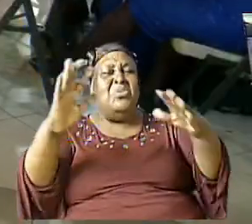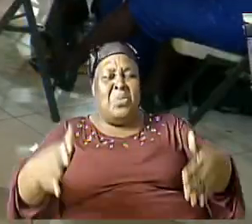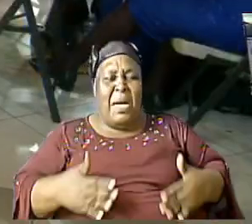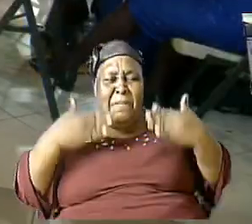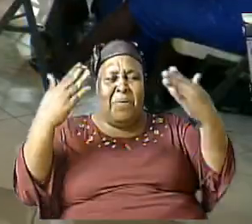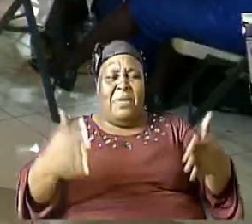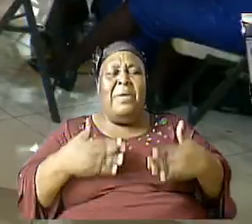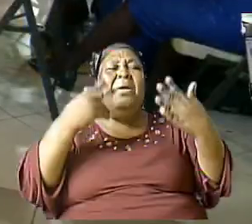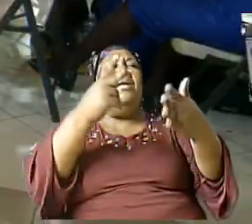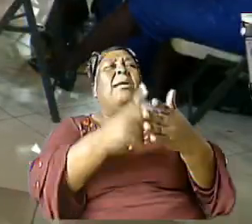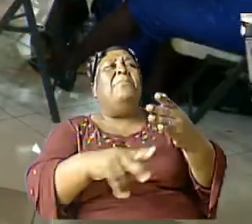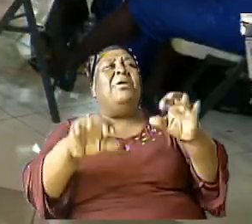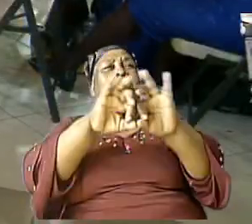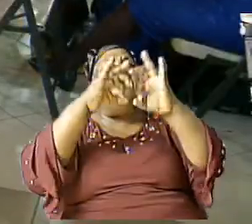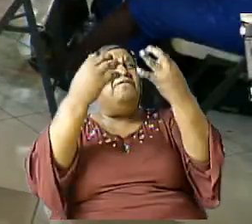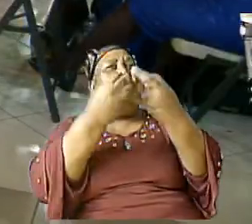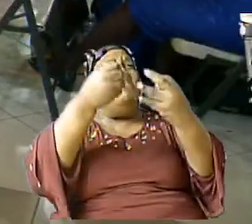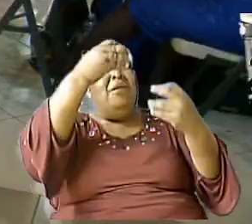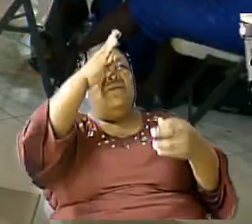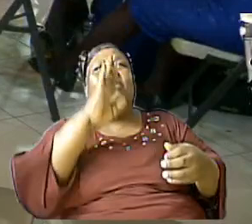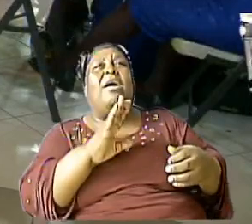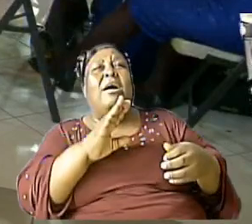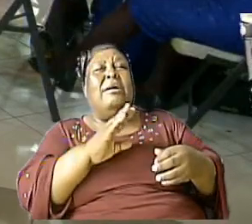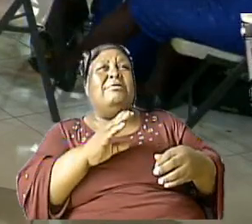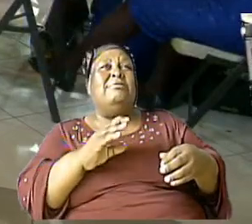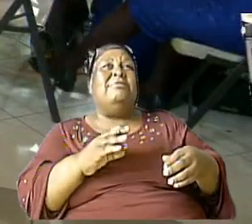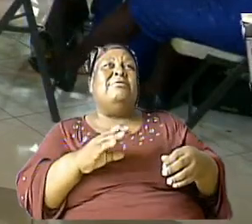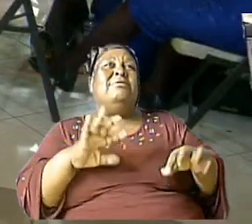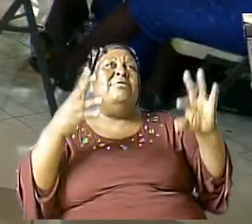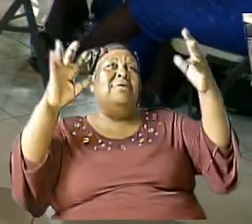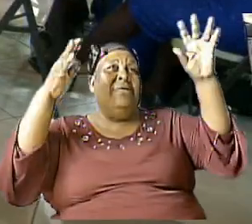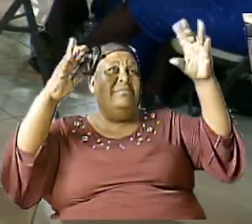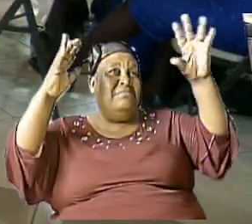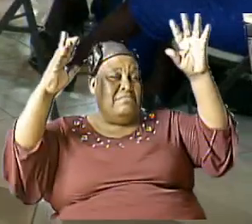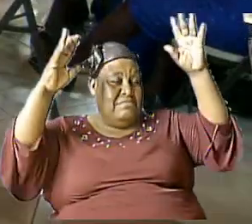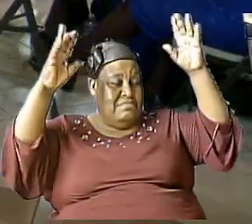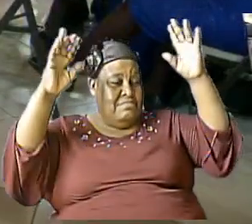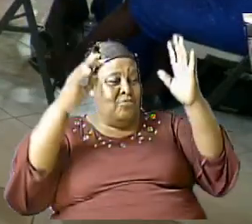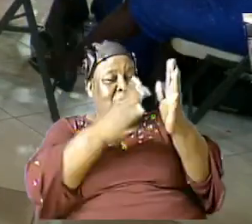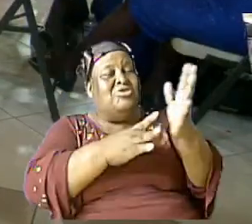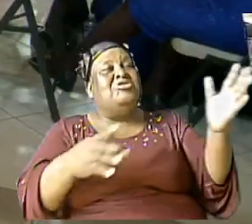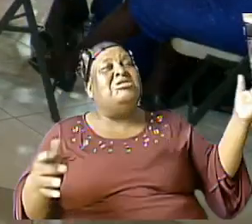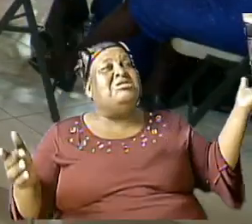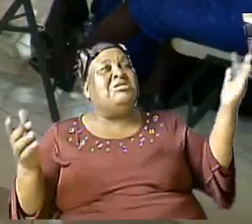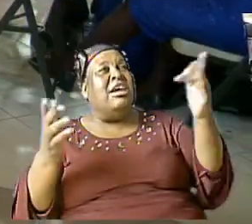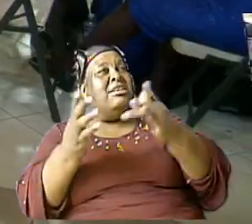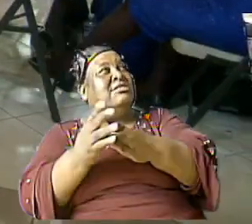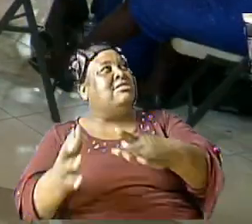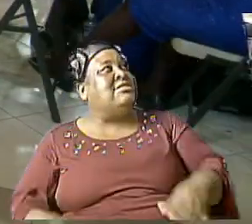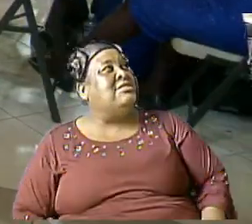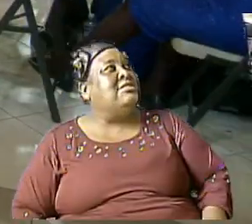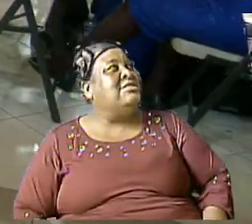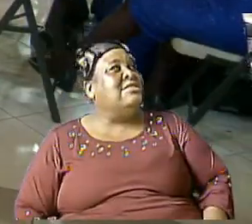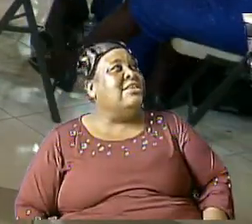God for what he has done. Family, put your hands together and celebrate Jesus. Amen.